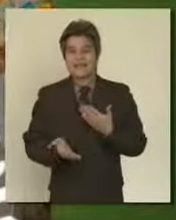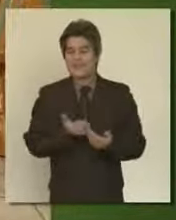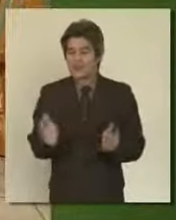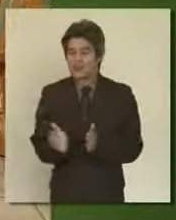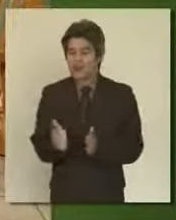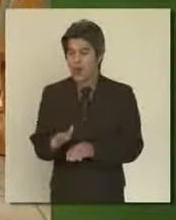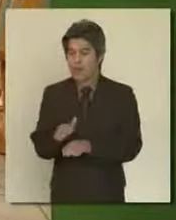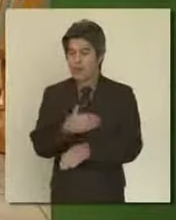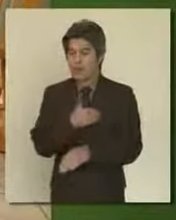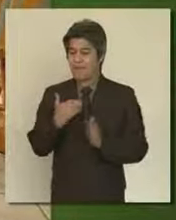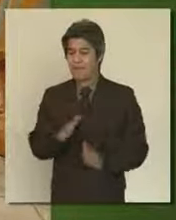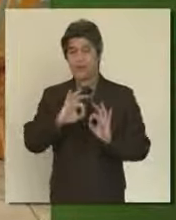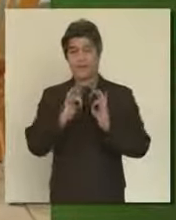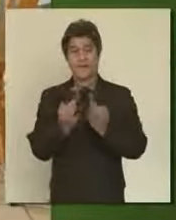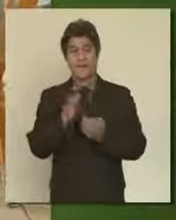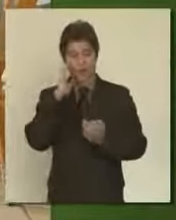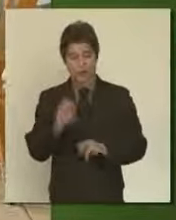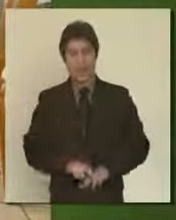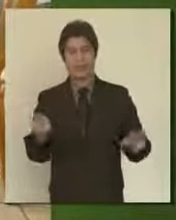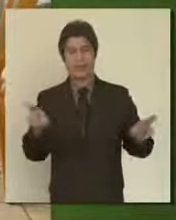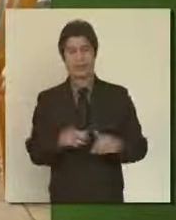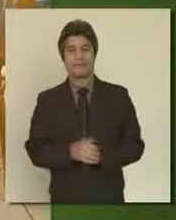members of your family will be ready.